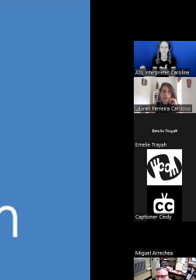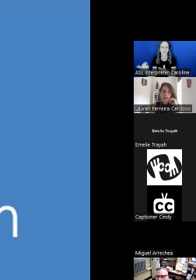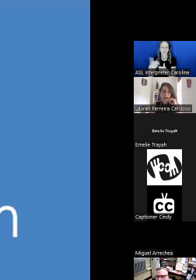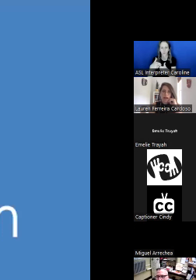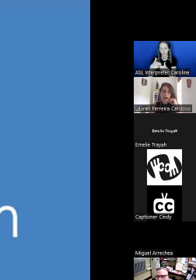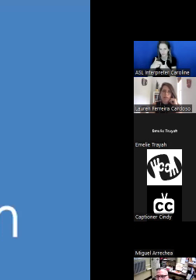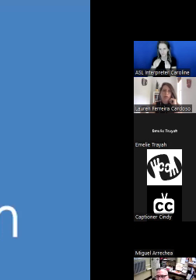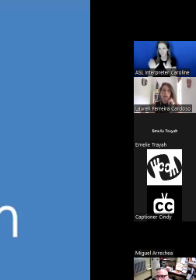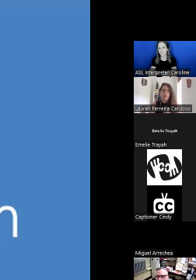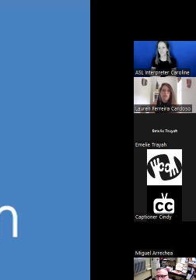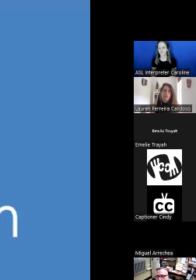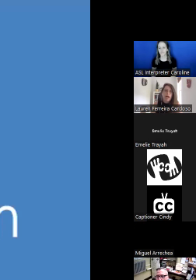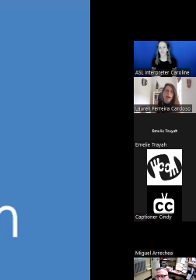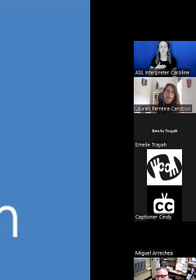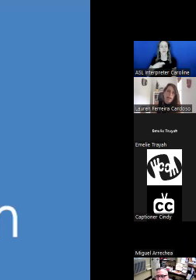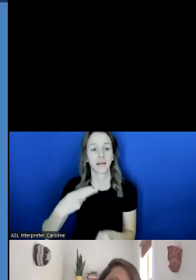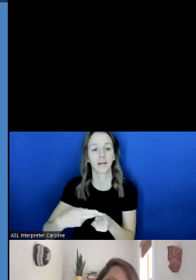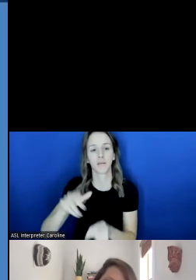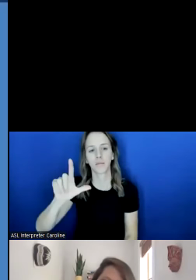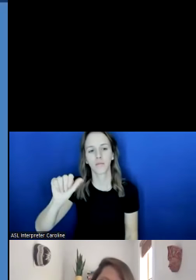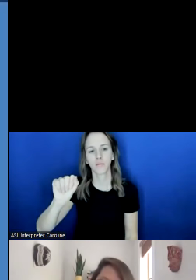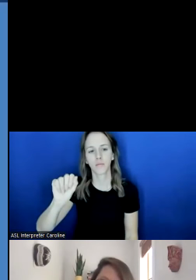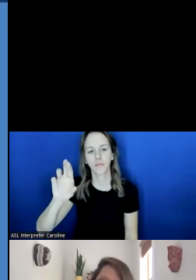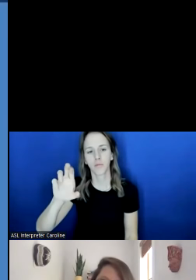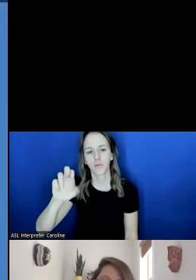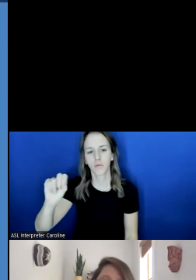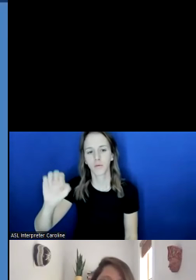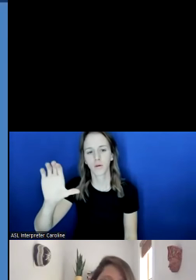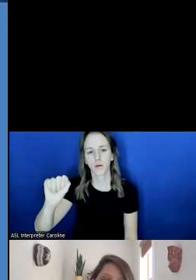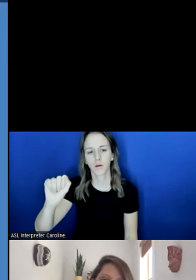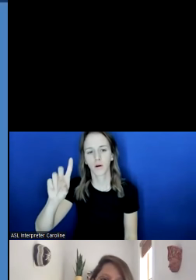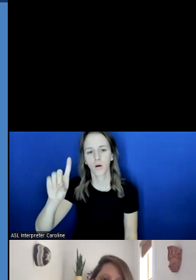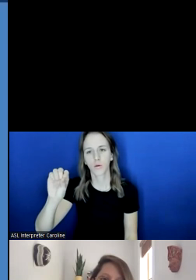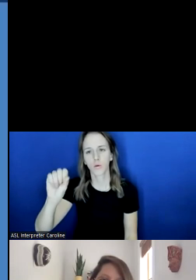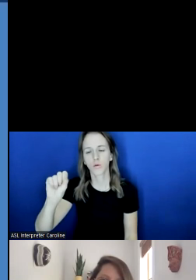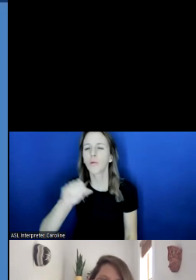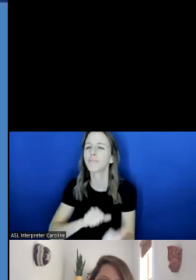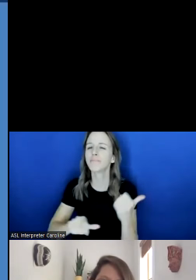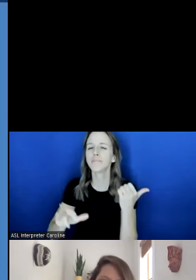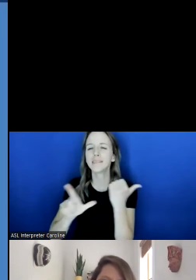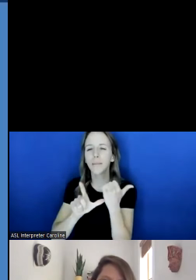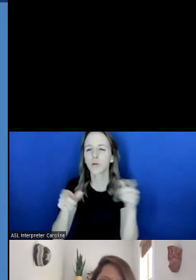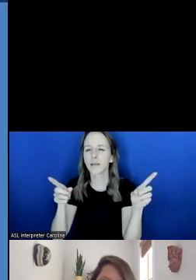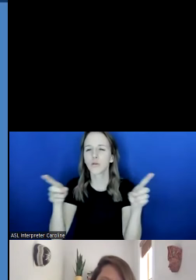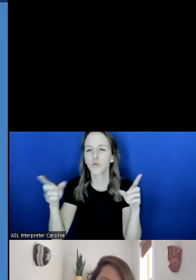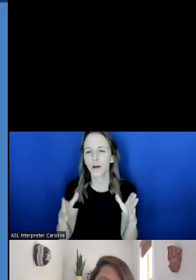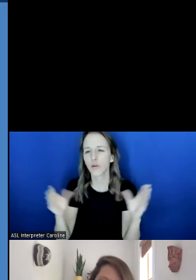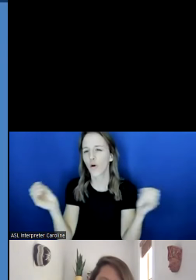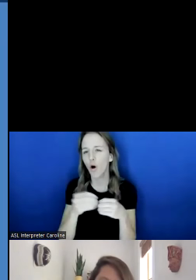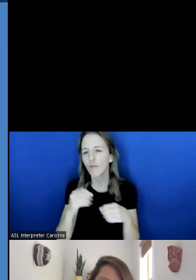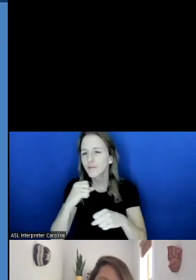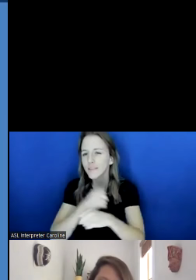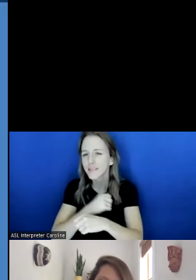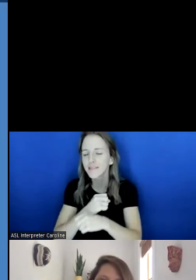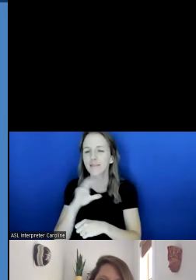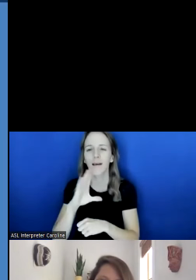do. I'm Lauren Cardoso. I am one of the deputy directors of our Office of Statistics and Evaluation